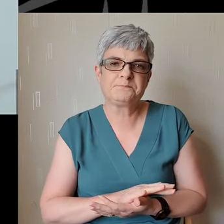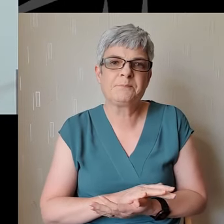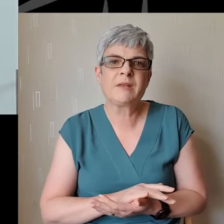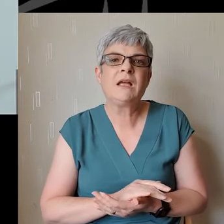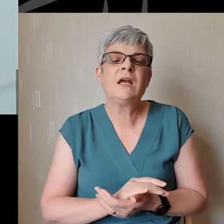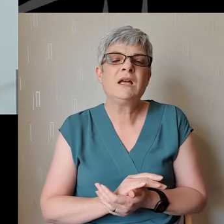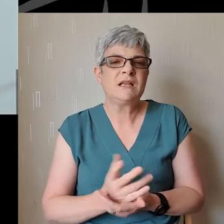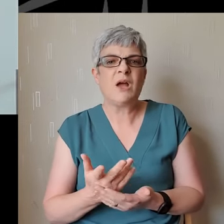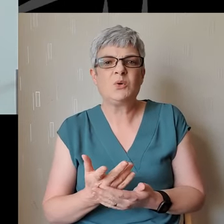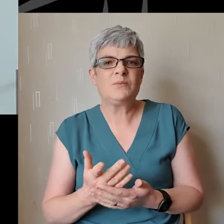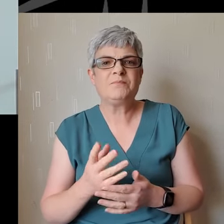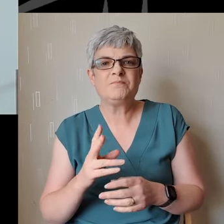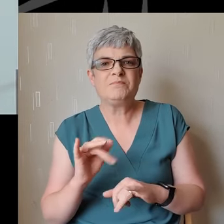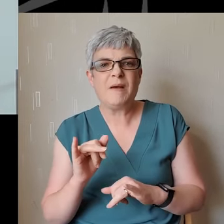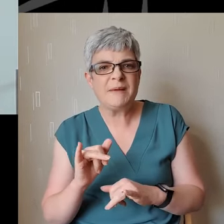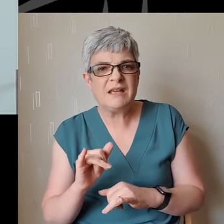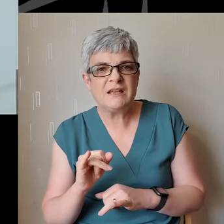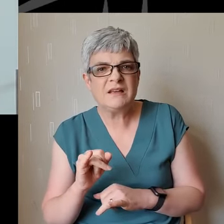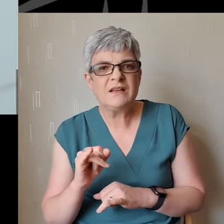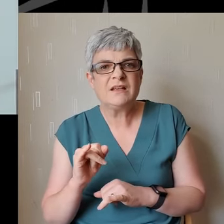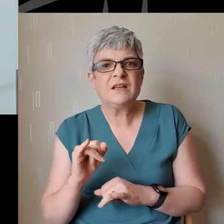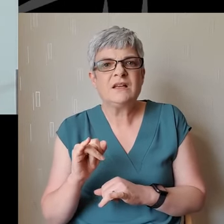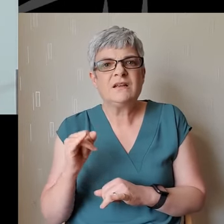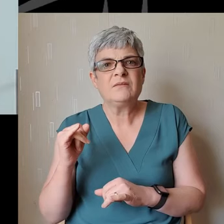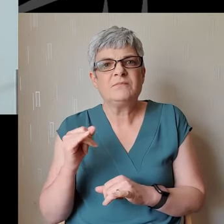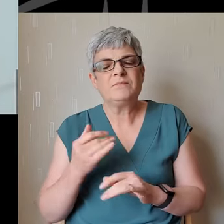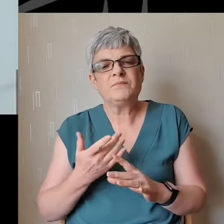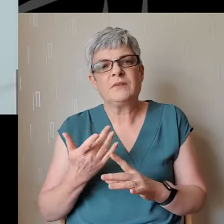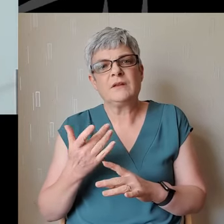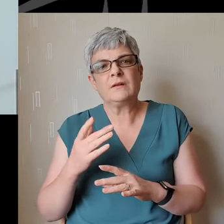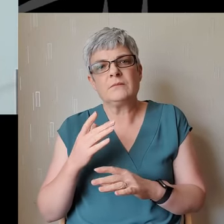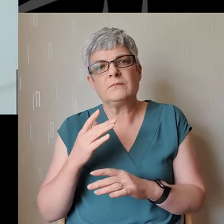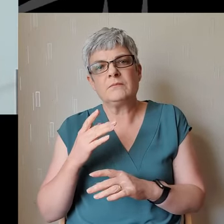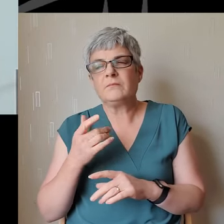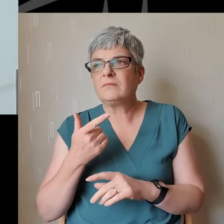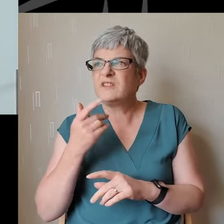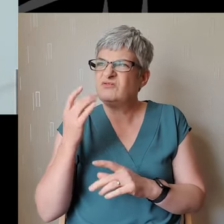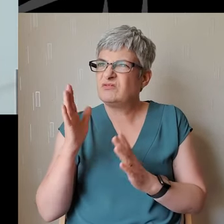Now, that's not a word that many people beyond church associate with us.